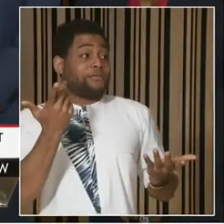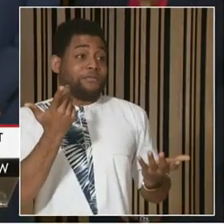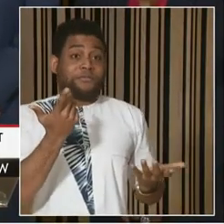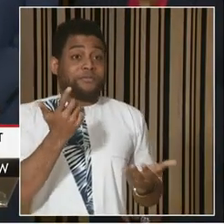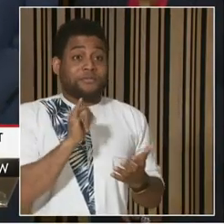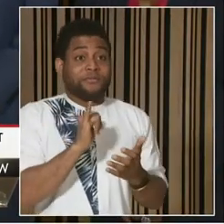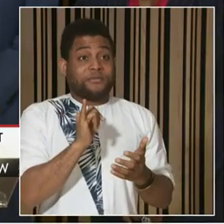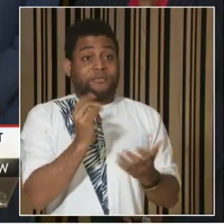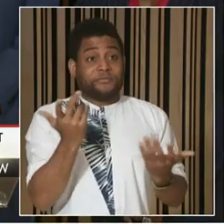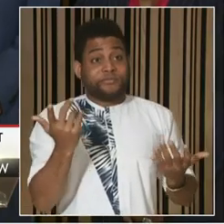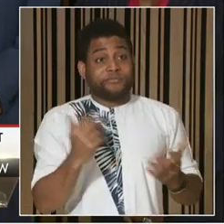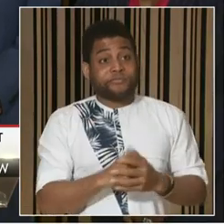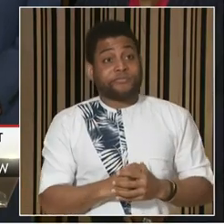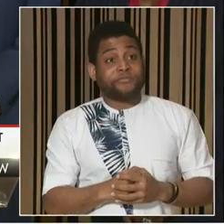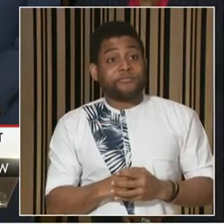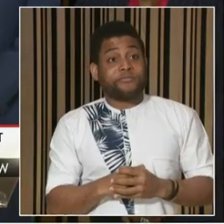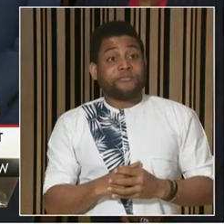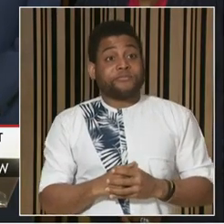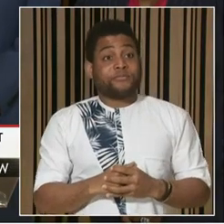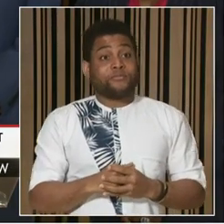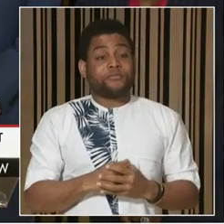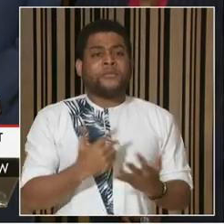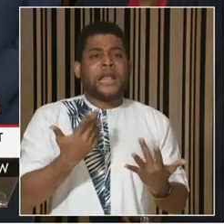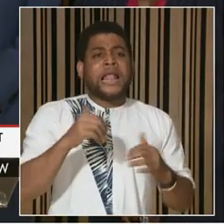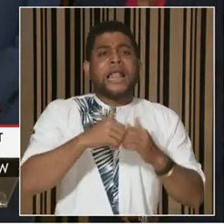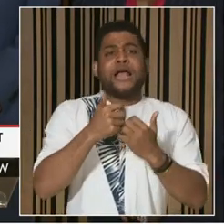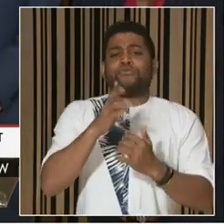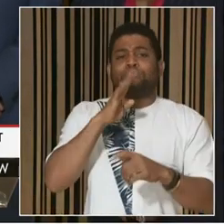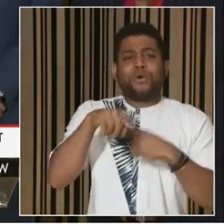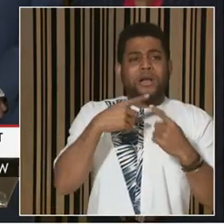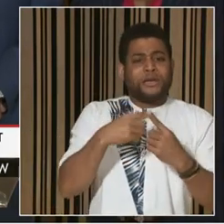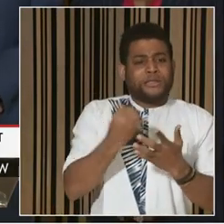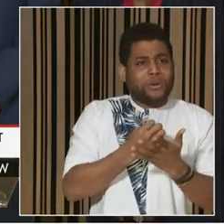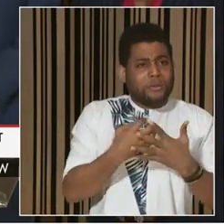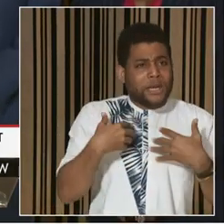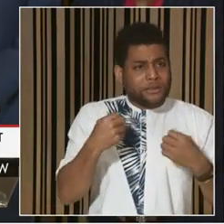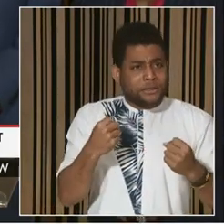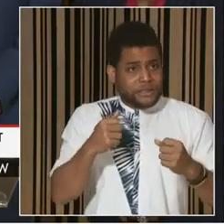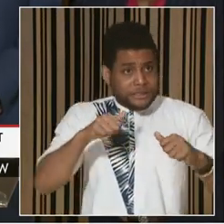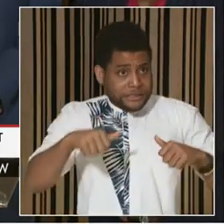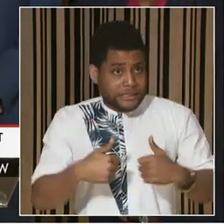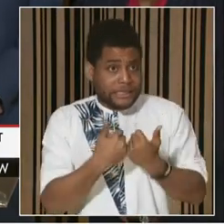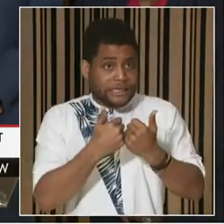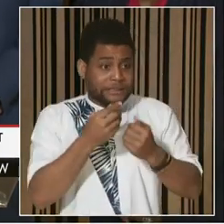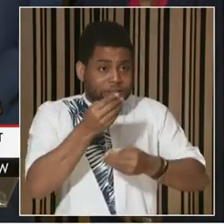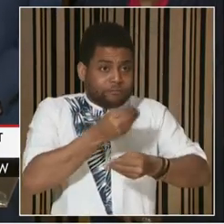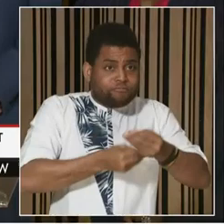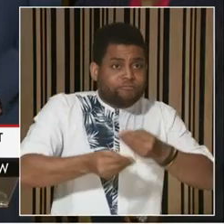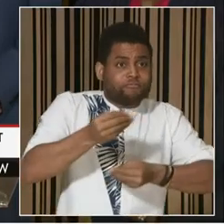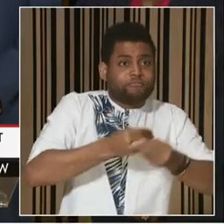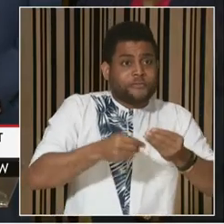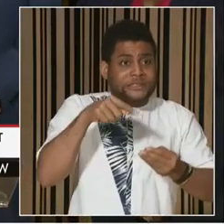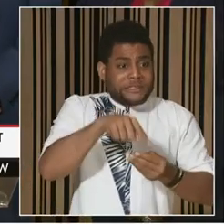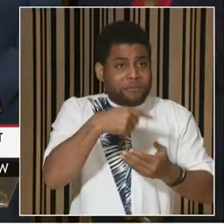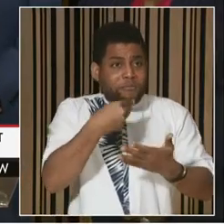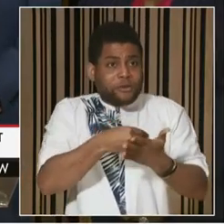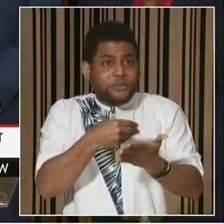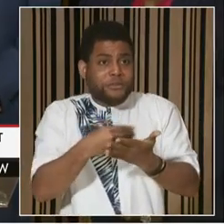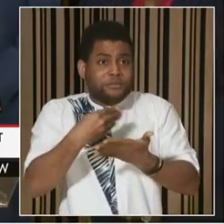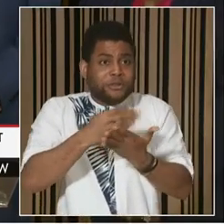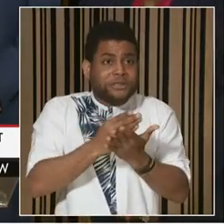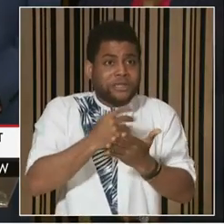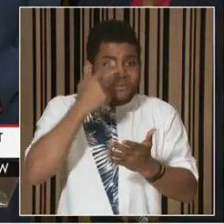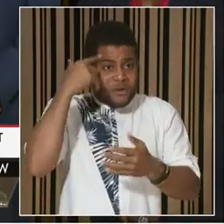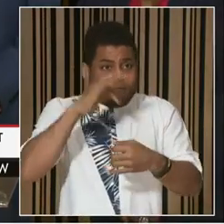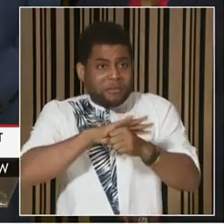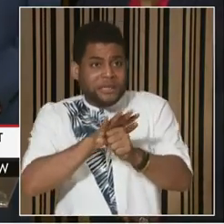How do you talk about the economic health of the city right now? Was it a challenge putting together this budget because of the pandemic